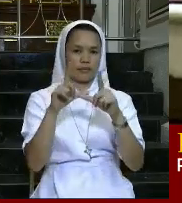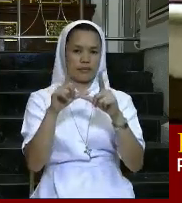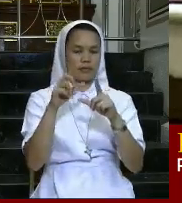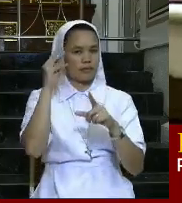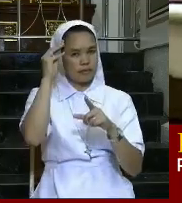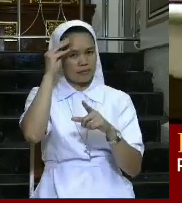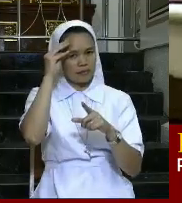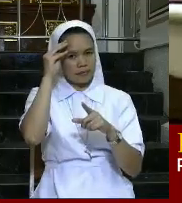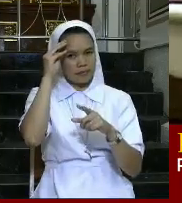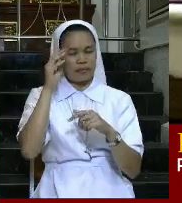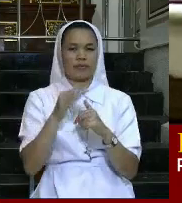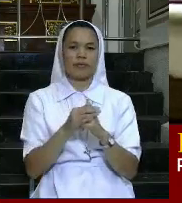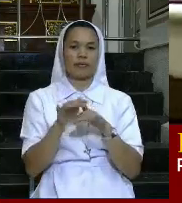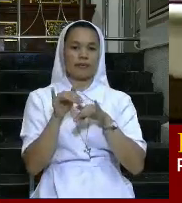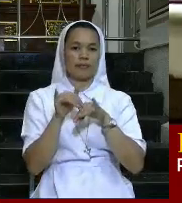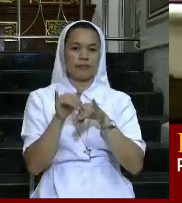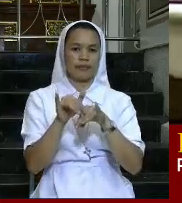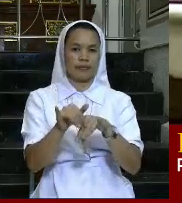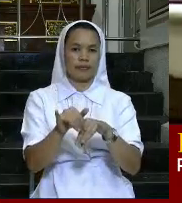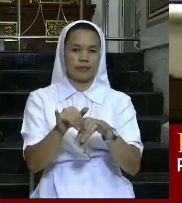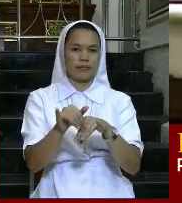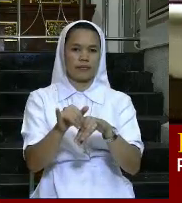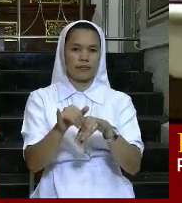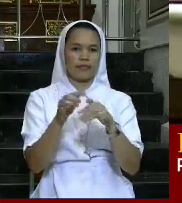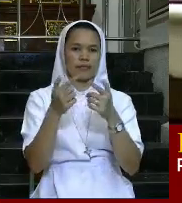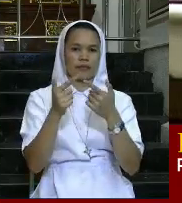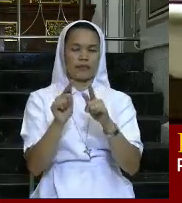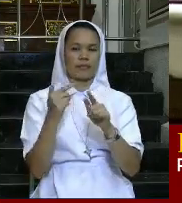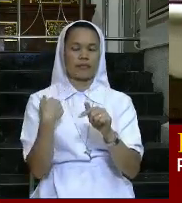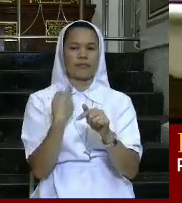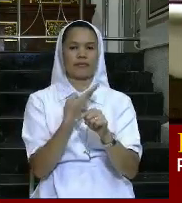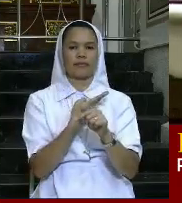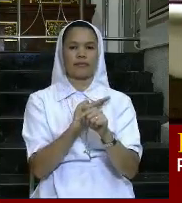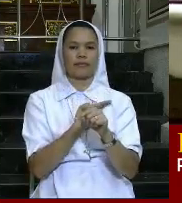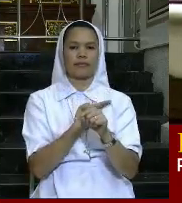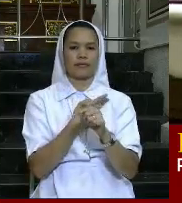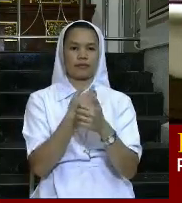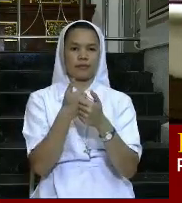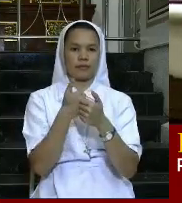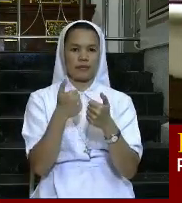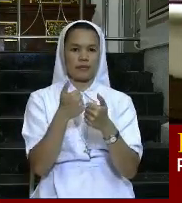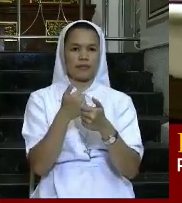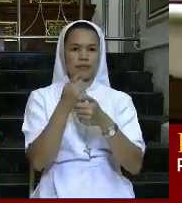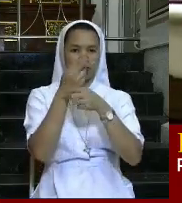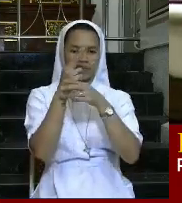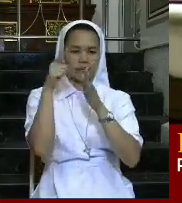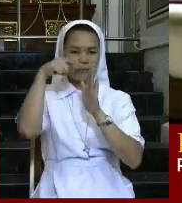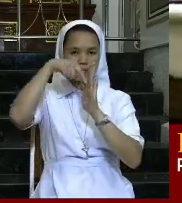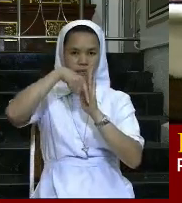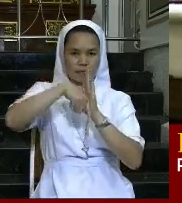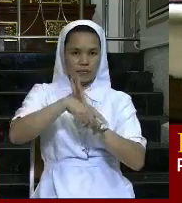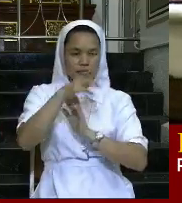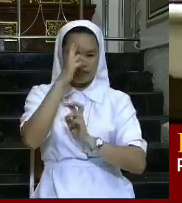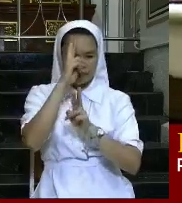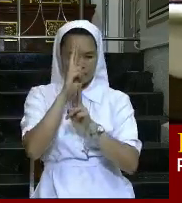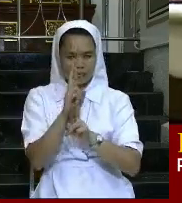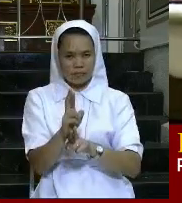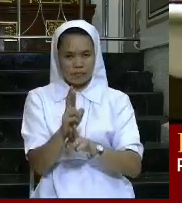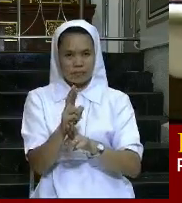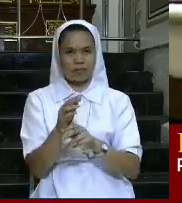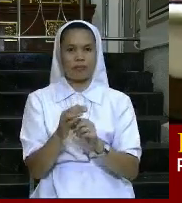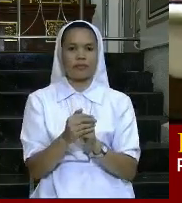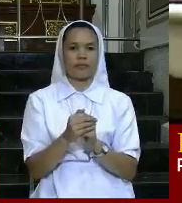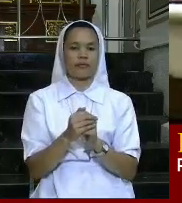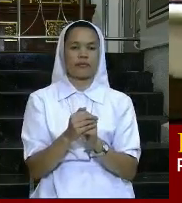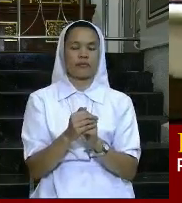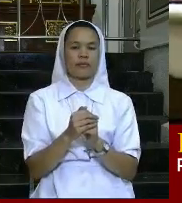limitations, still, let us celebrate with deep reverence and piety.